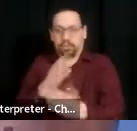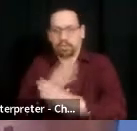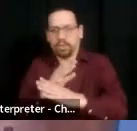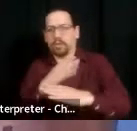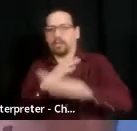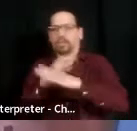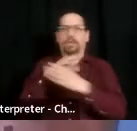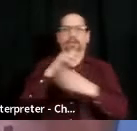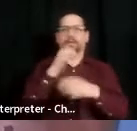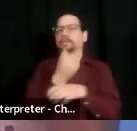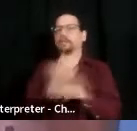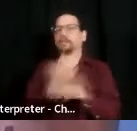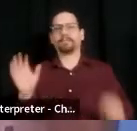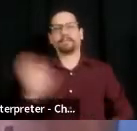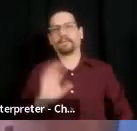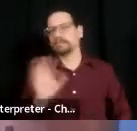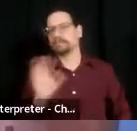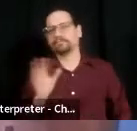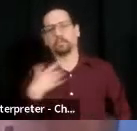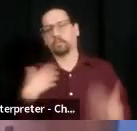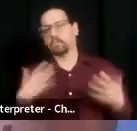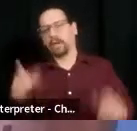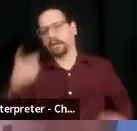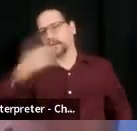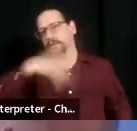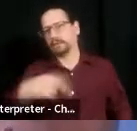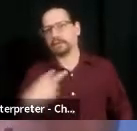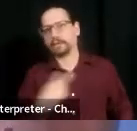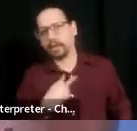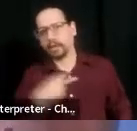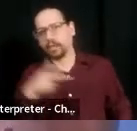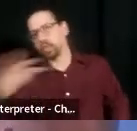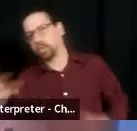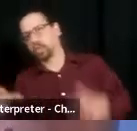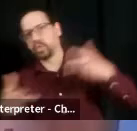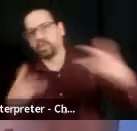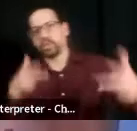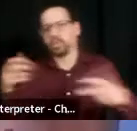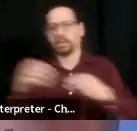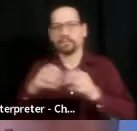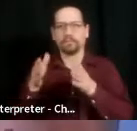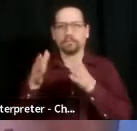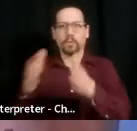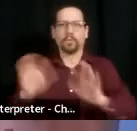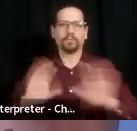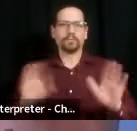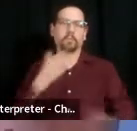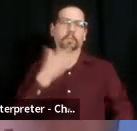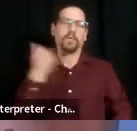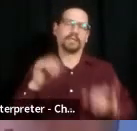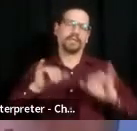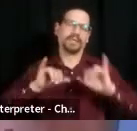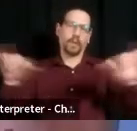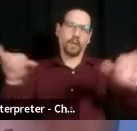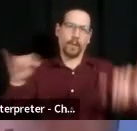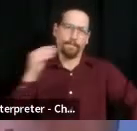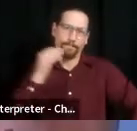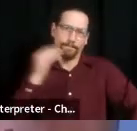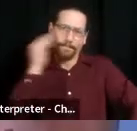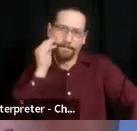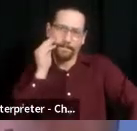now. Again, please stay home, stay safe with your families. We'll enjoy this winter wonderland tomorrow. A few